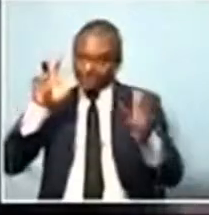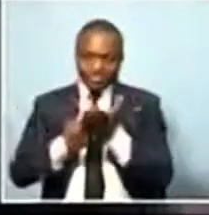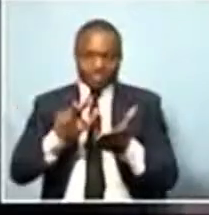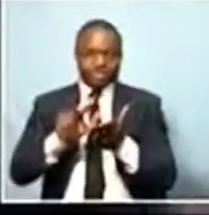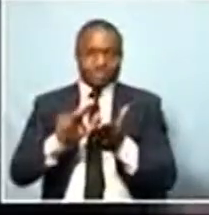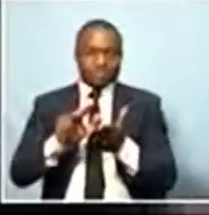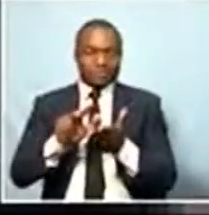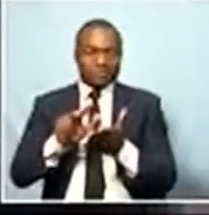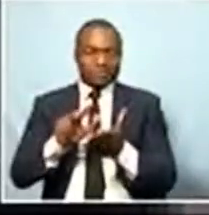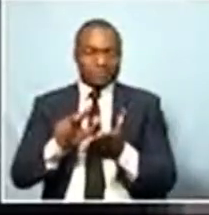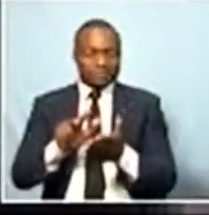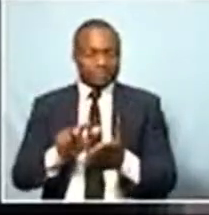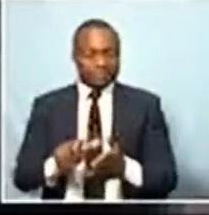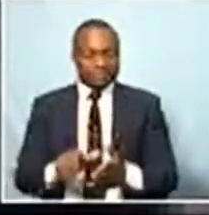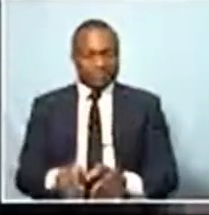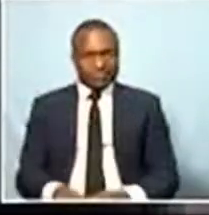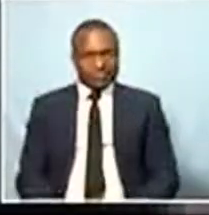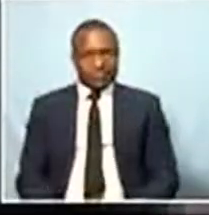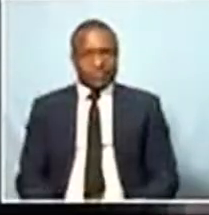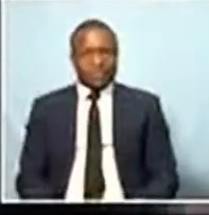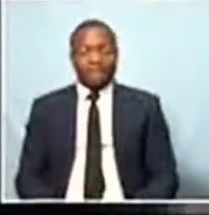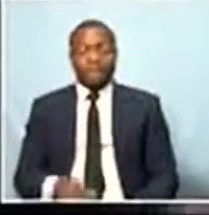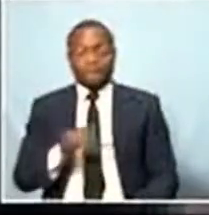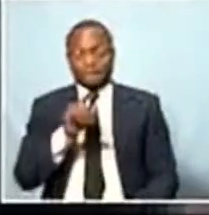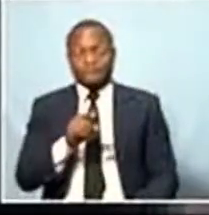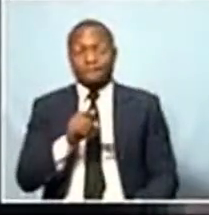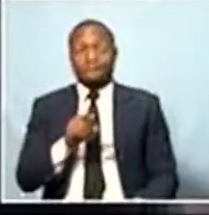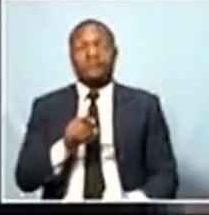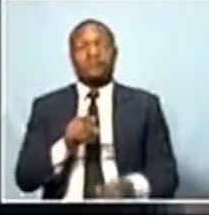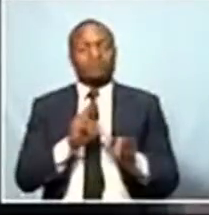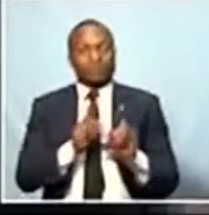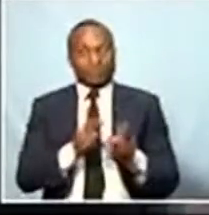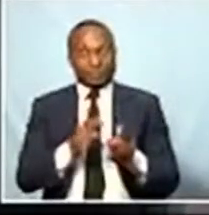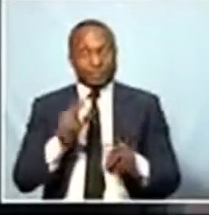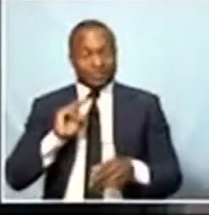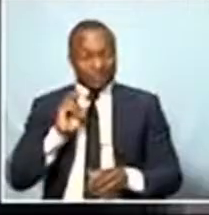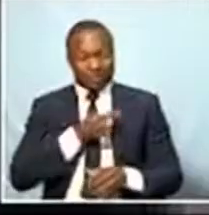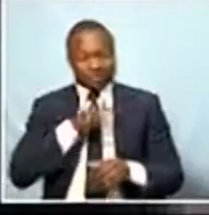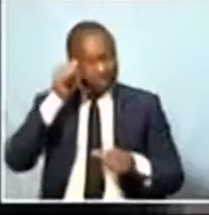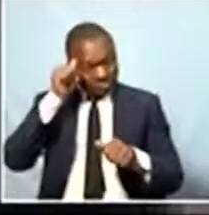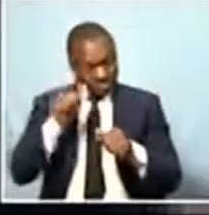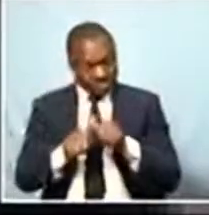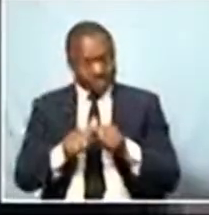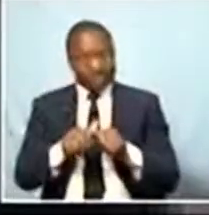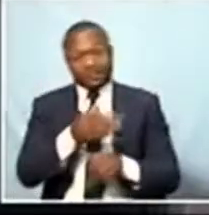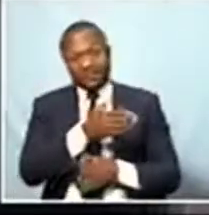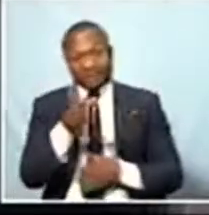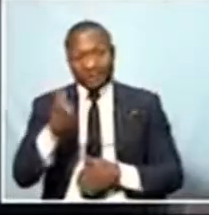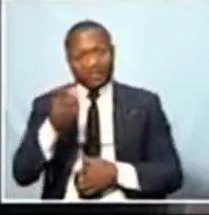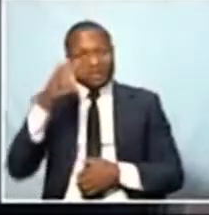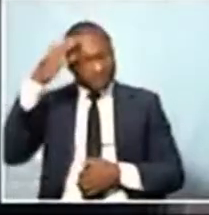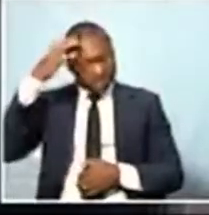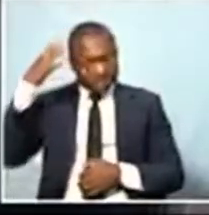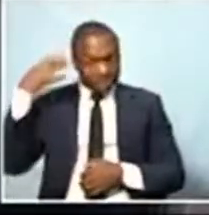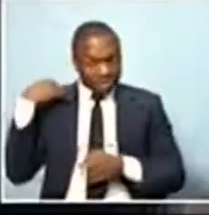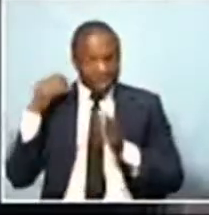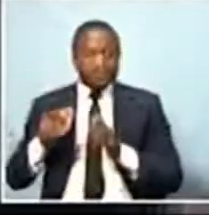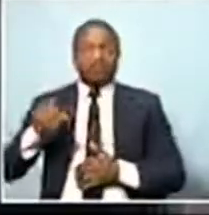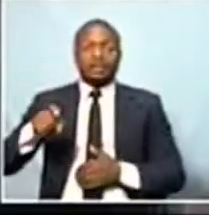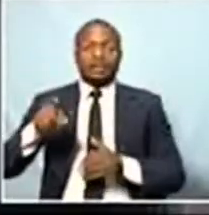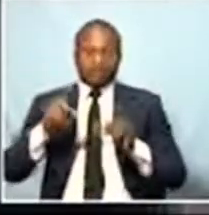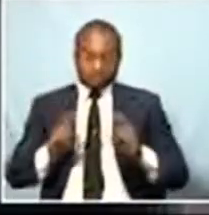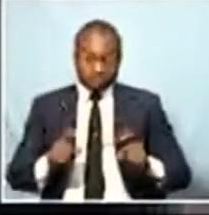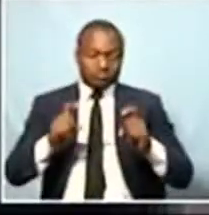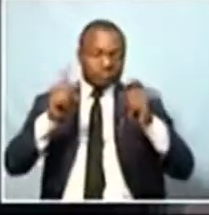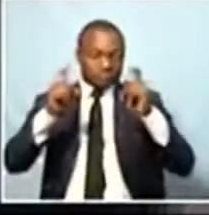the Treasury. That has been always the feedback. We do agree that there are deserving officers that need